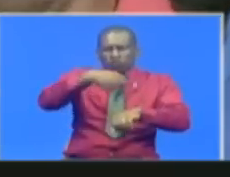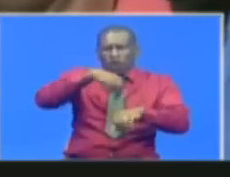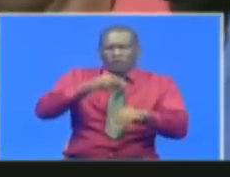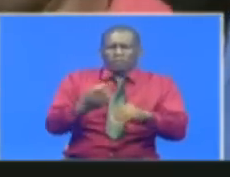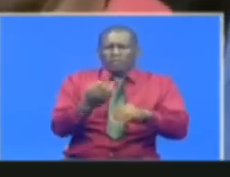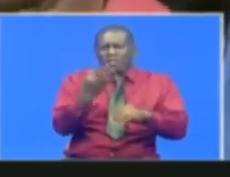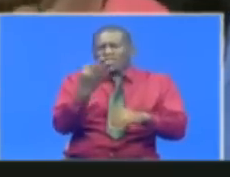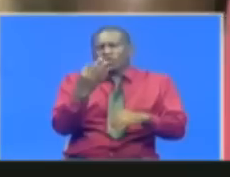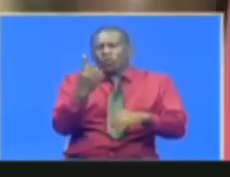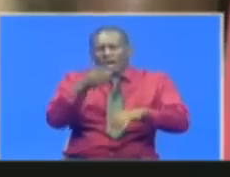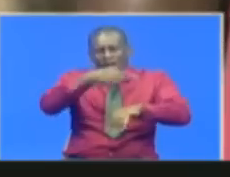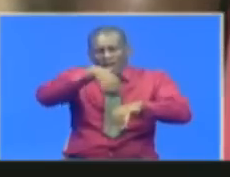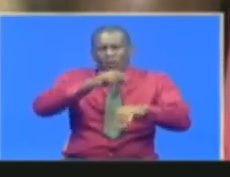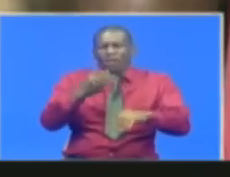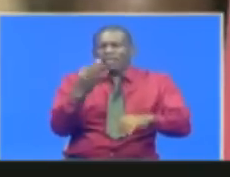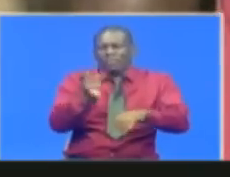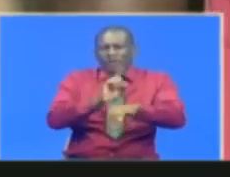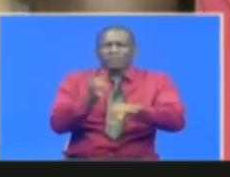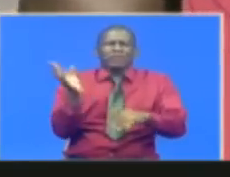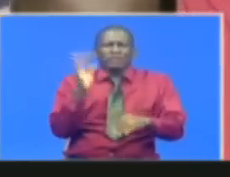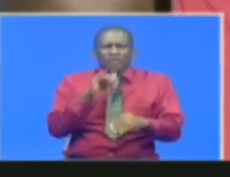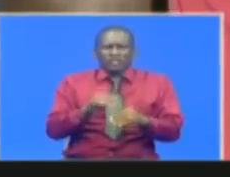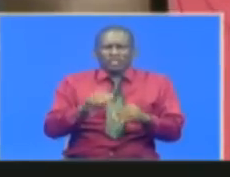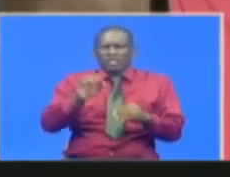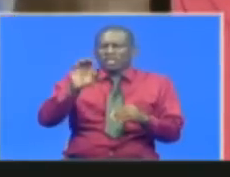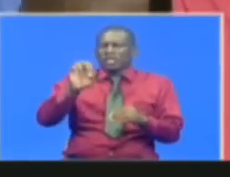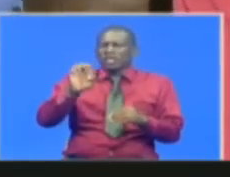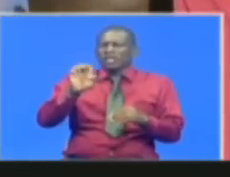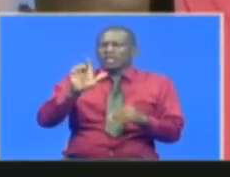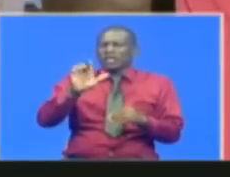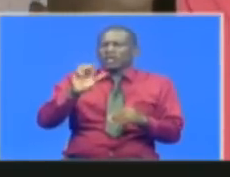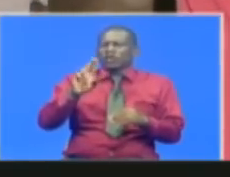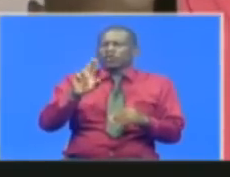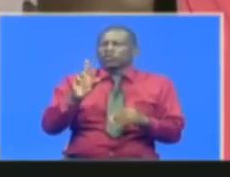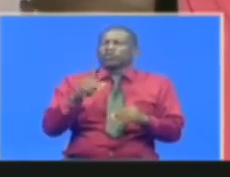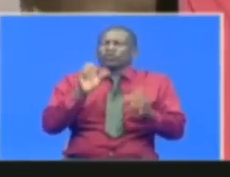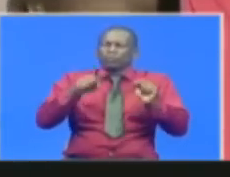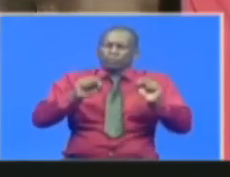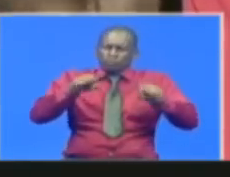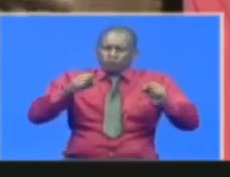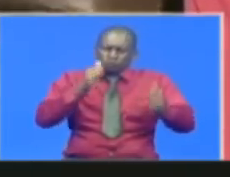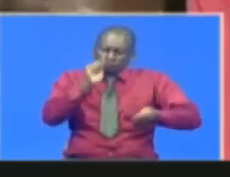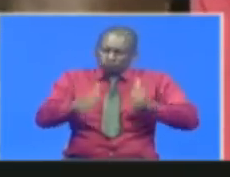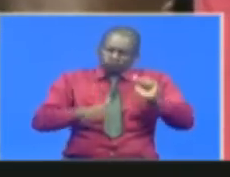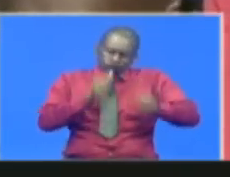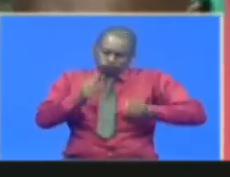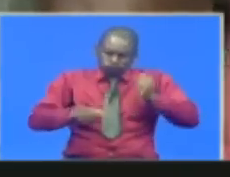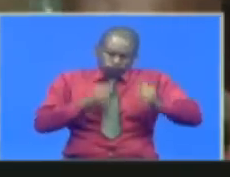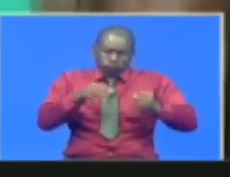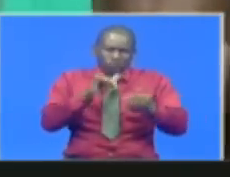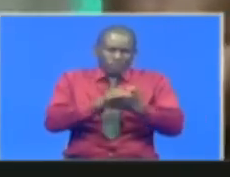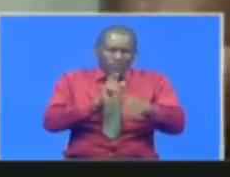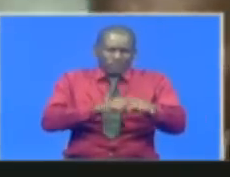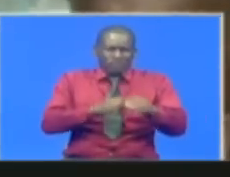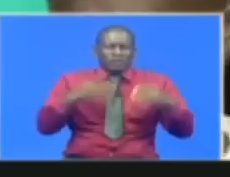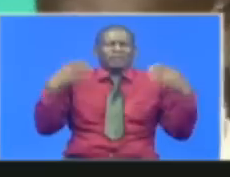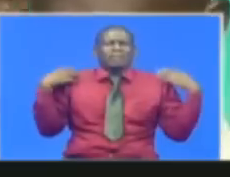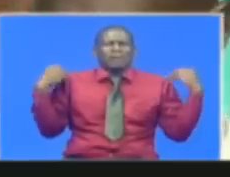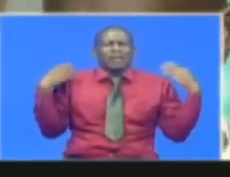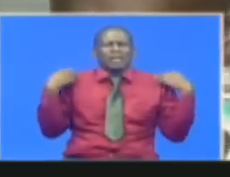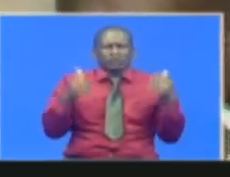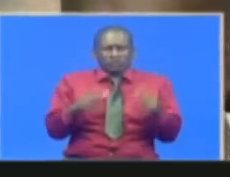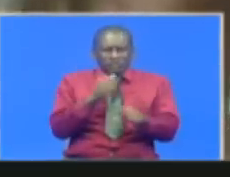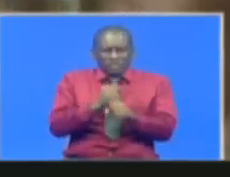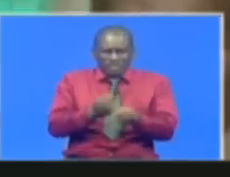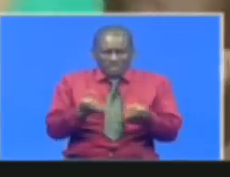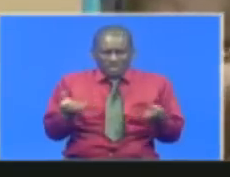one hour and 30 minutes hivi atakuwa amemaliza. Kipchoge kuna uwezekano akakimbia kwa huo muda kwa sababu mazoezi yale anafanya